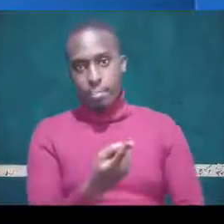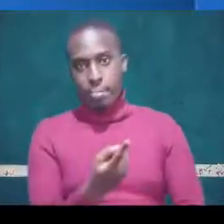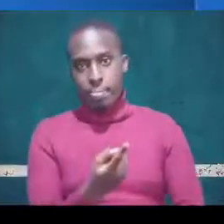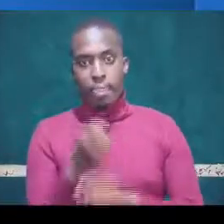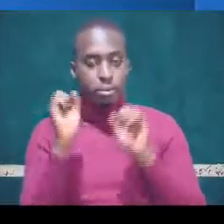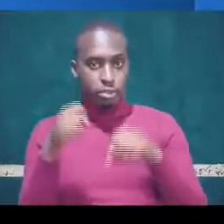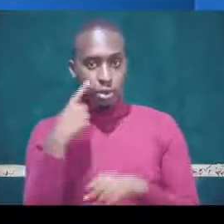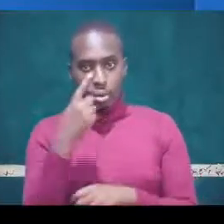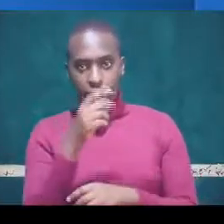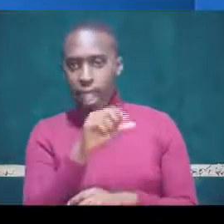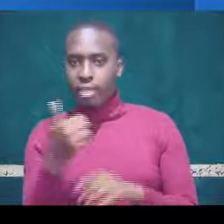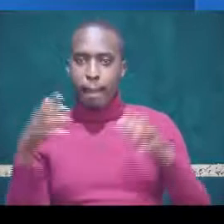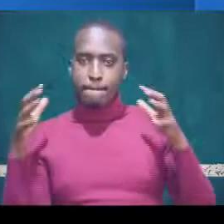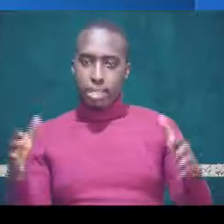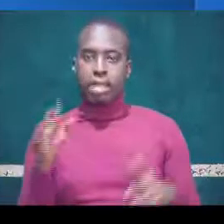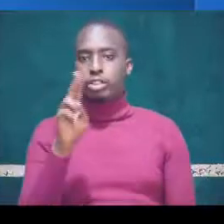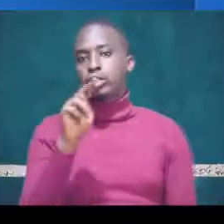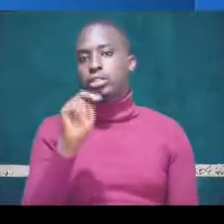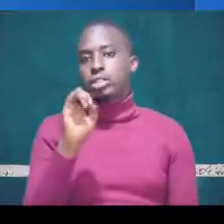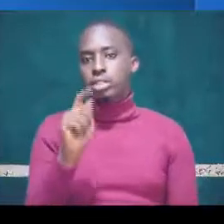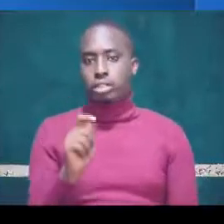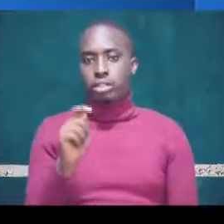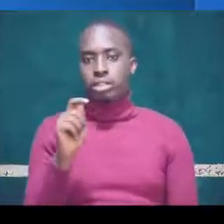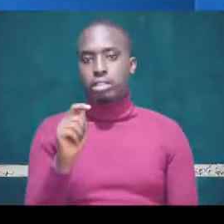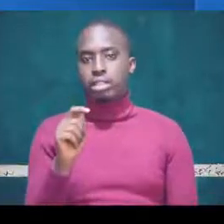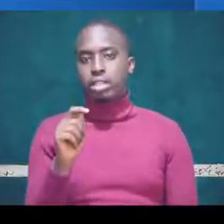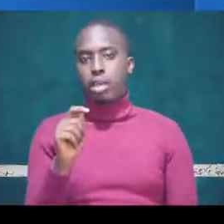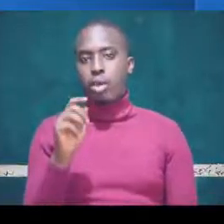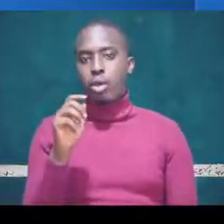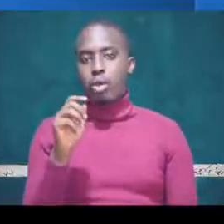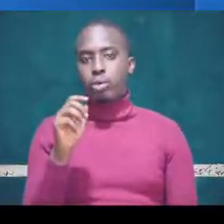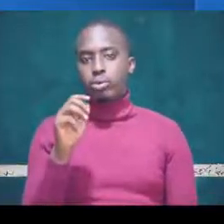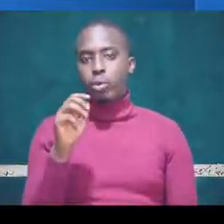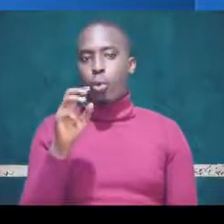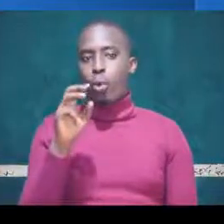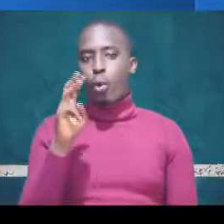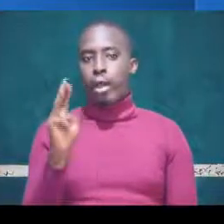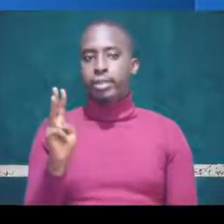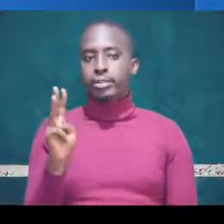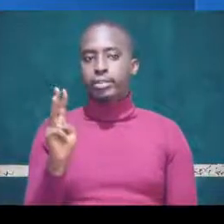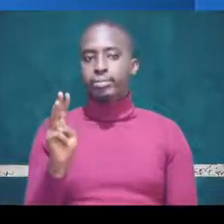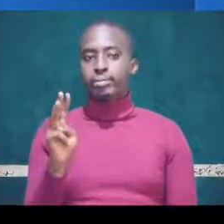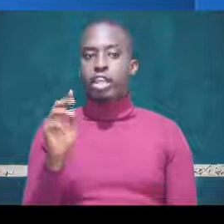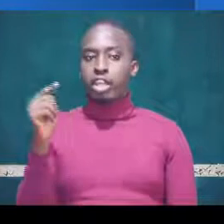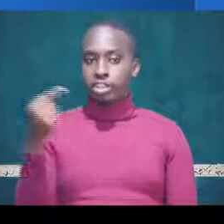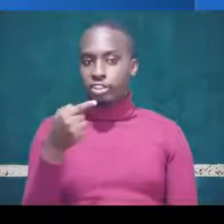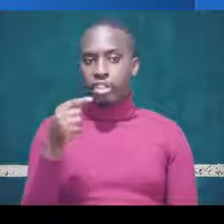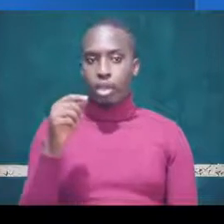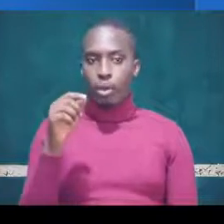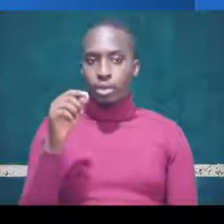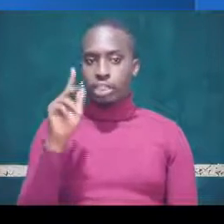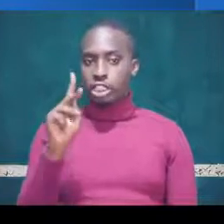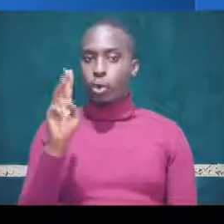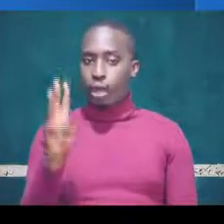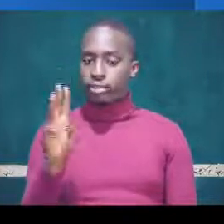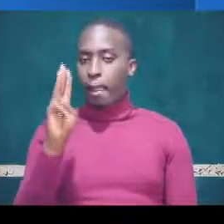you can see other bigger units of watts. Kilowatts, megawatts, gigawatts. We have already talked